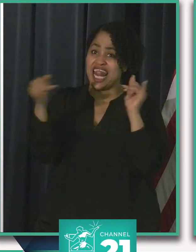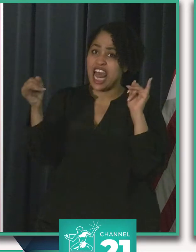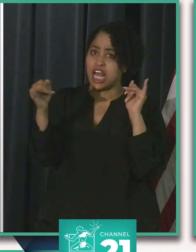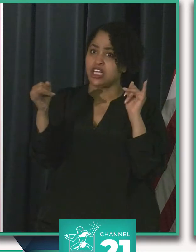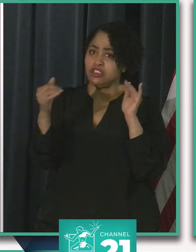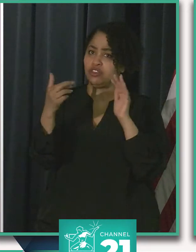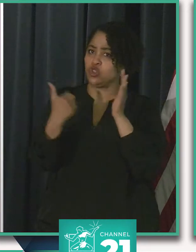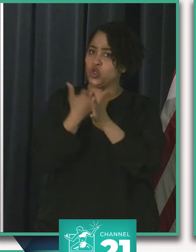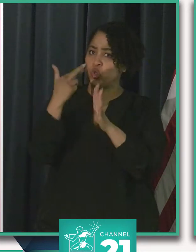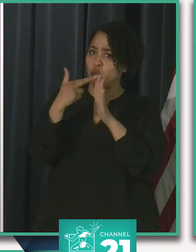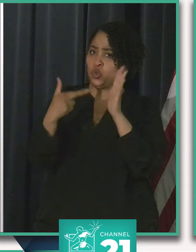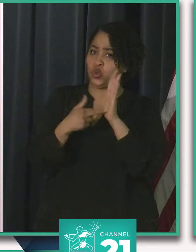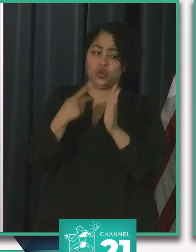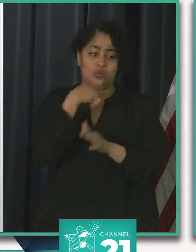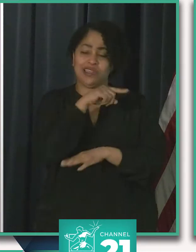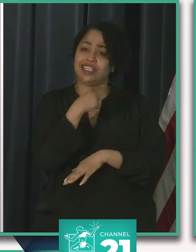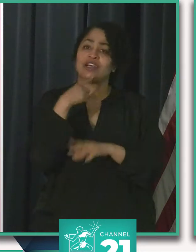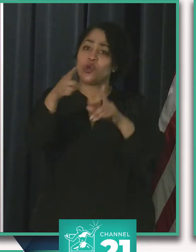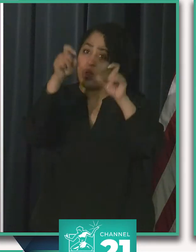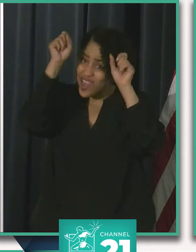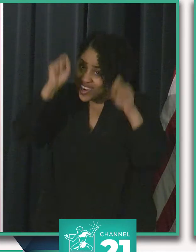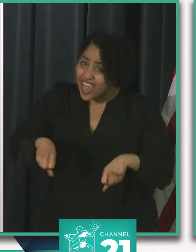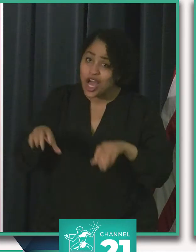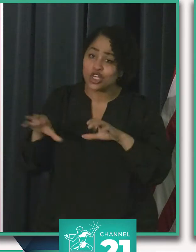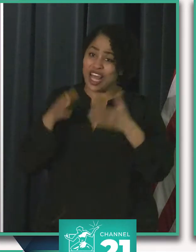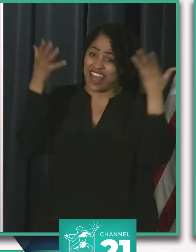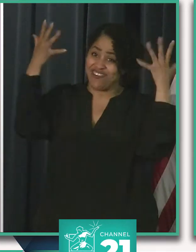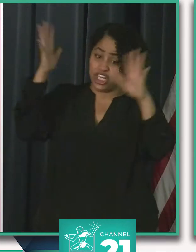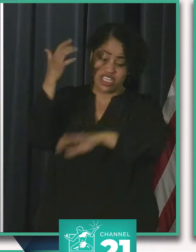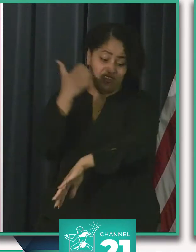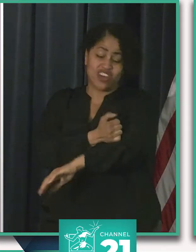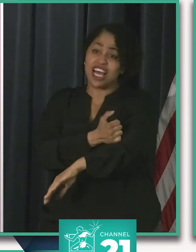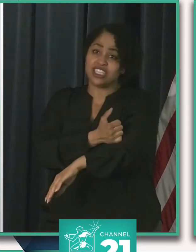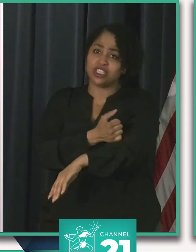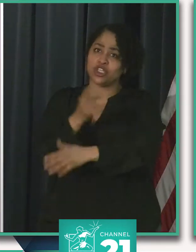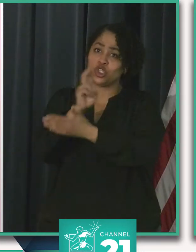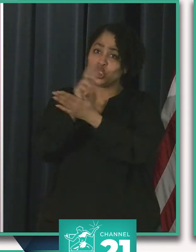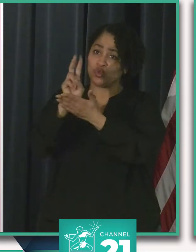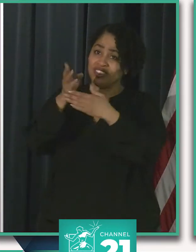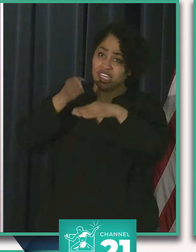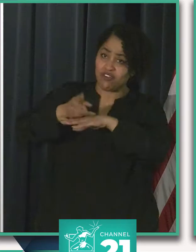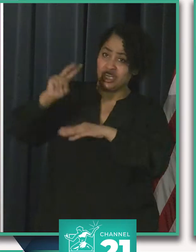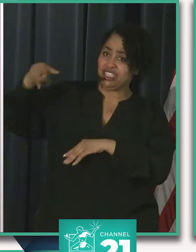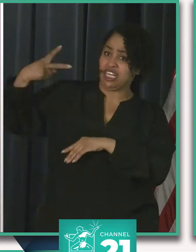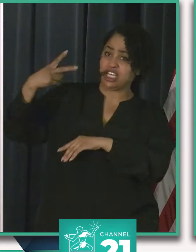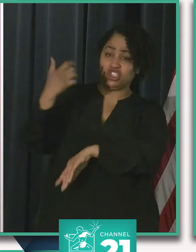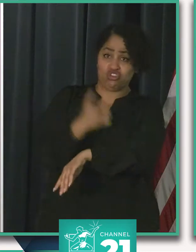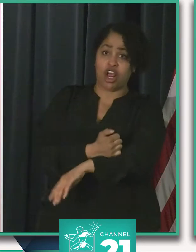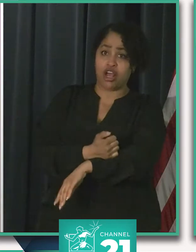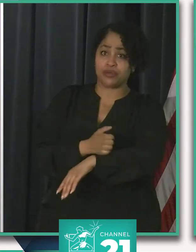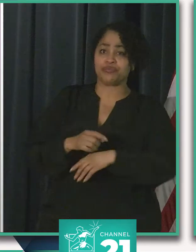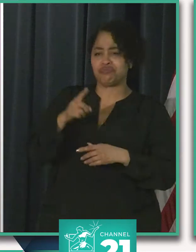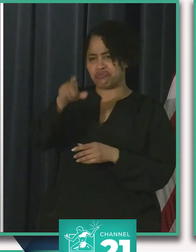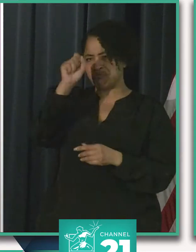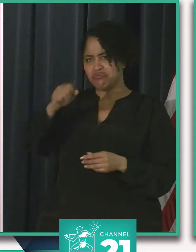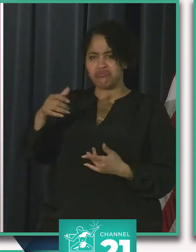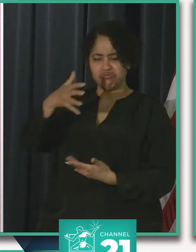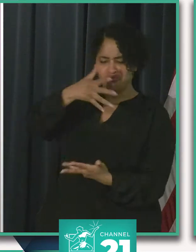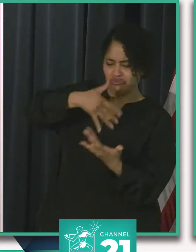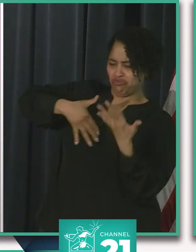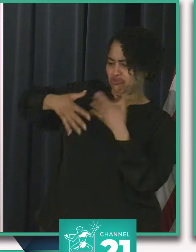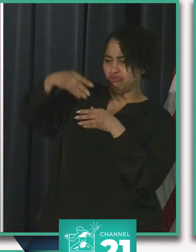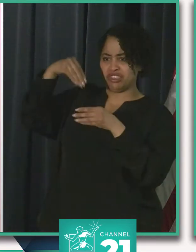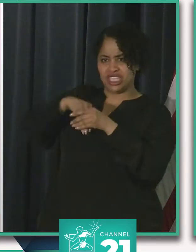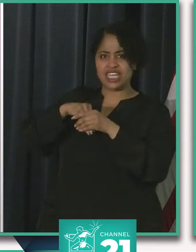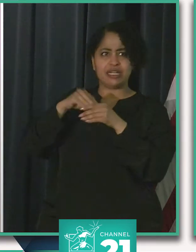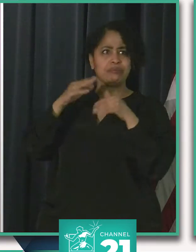what they say you can do once you've been vaccinated, which is basically 2 weeks after your second shot. You can gather